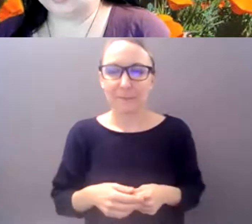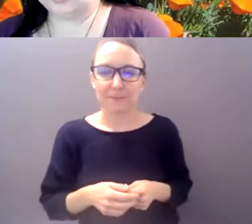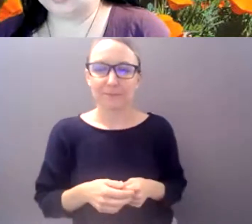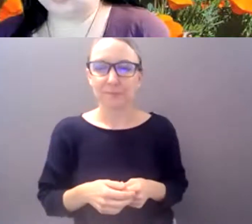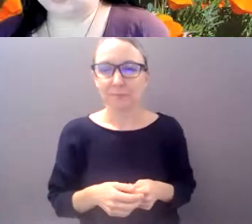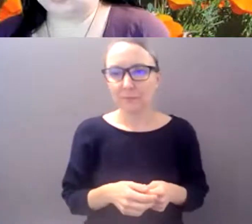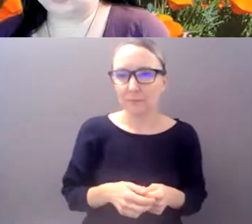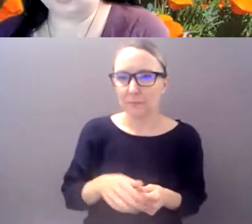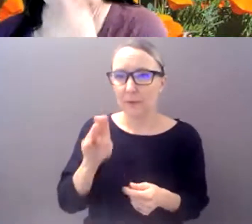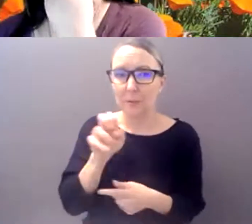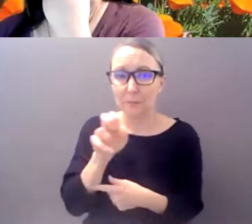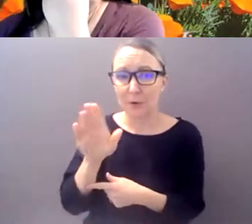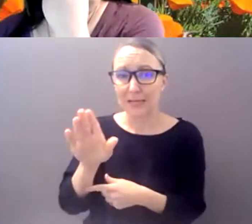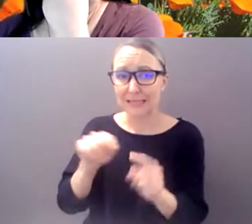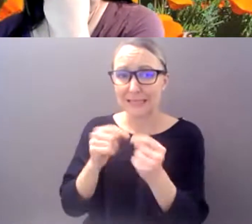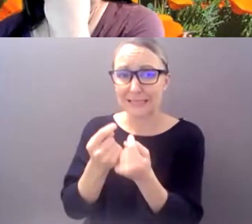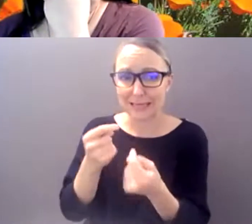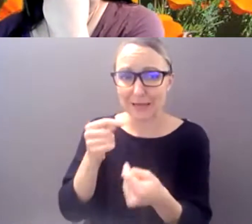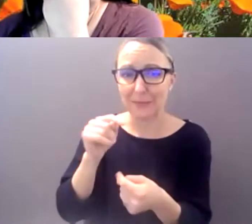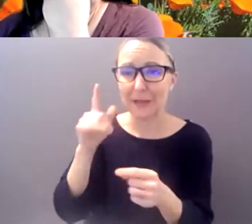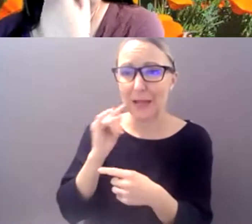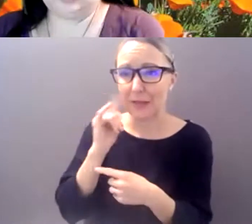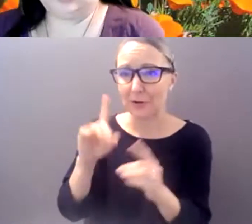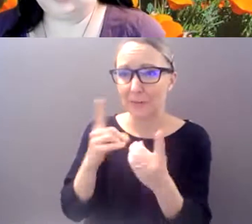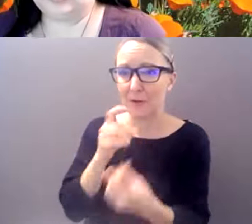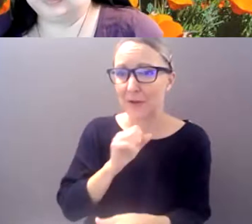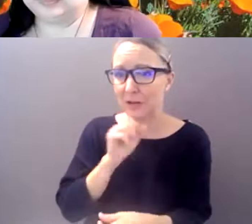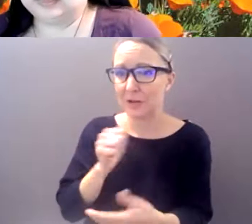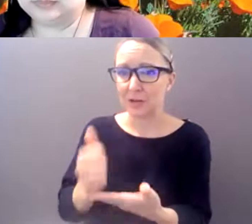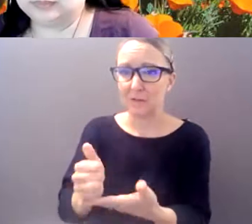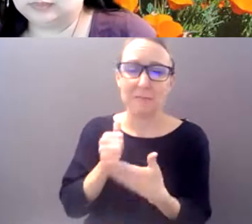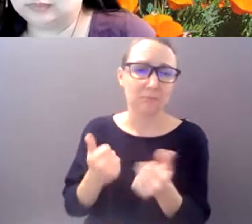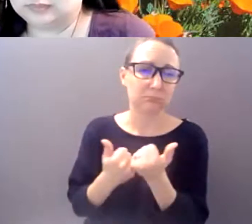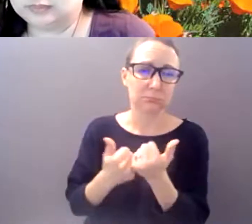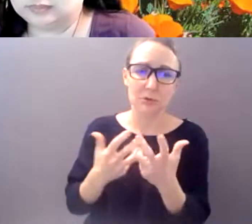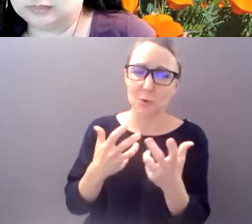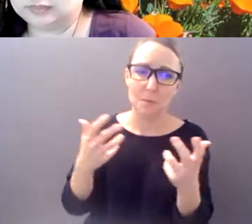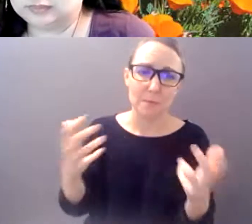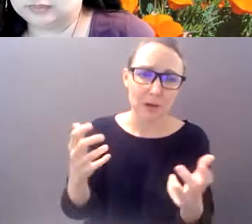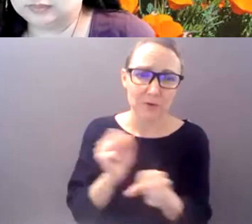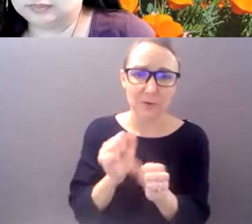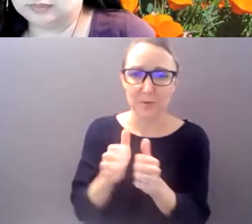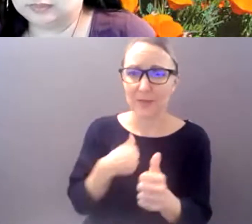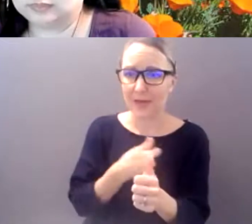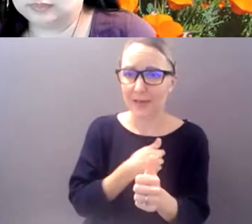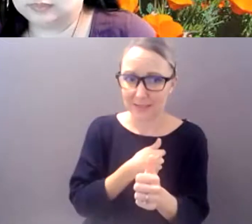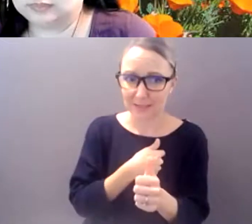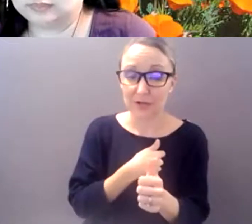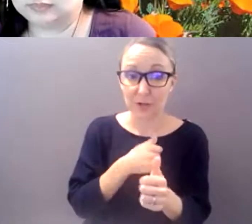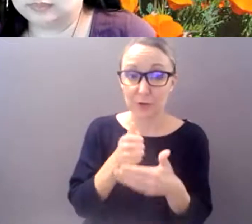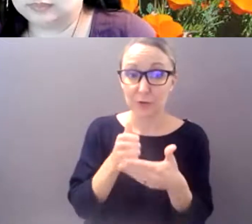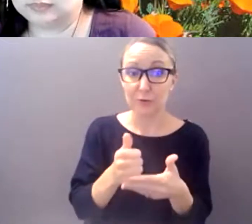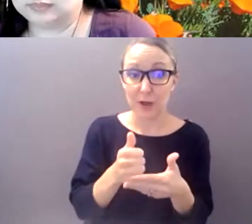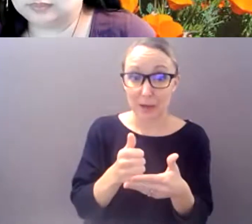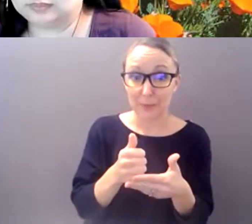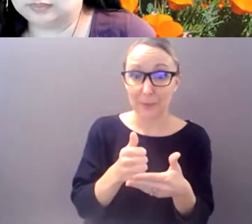and his team up at the California Department of Aging have been incredibly supportive of working with us to move in that direction. And I